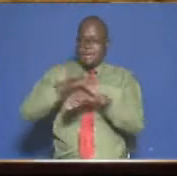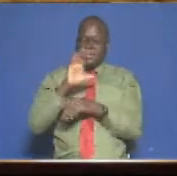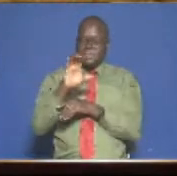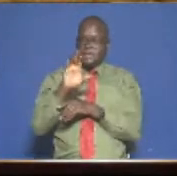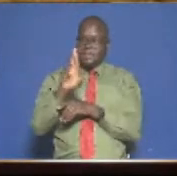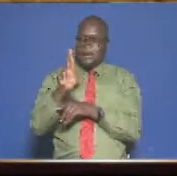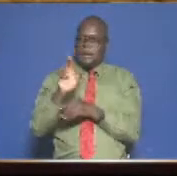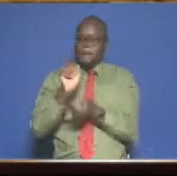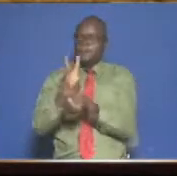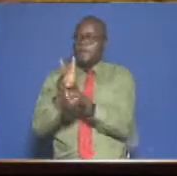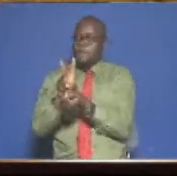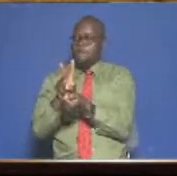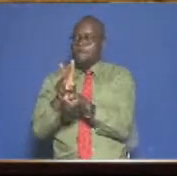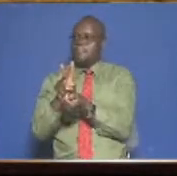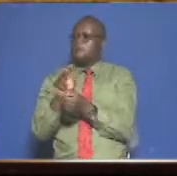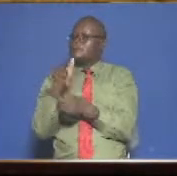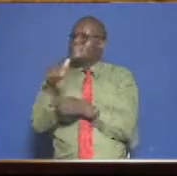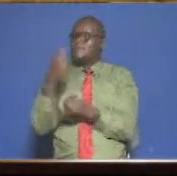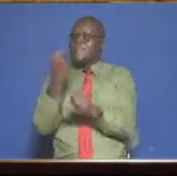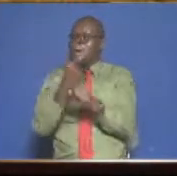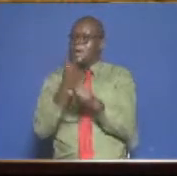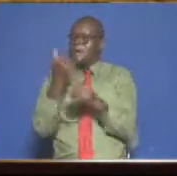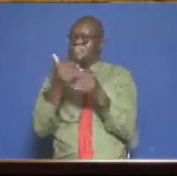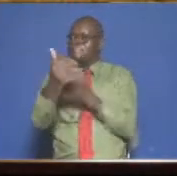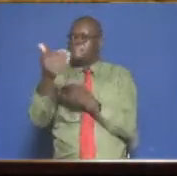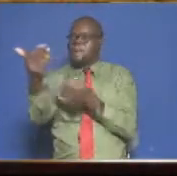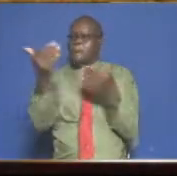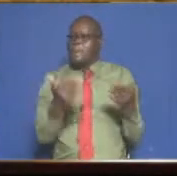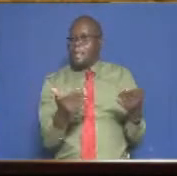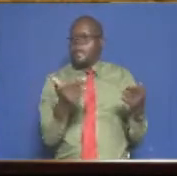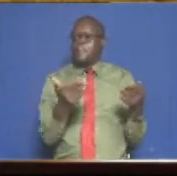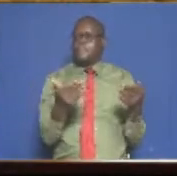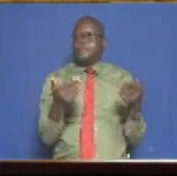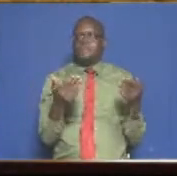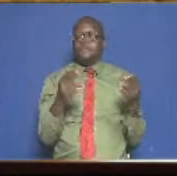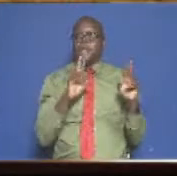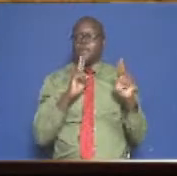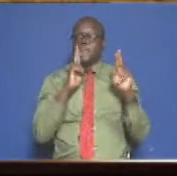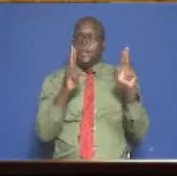that then the answers which you will bring now as a report,